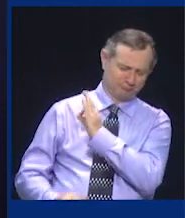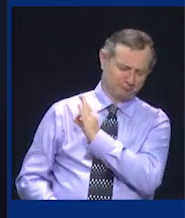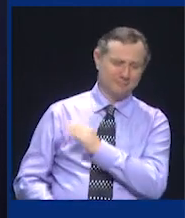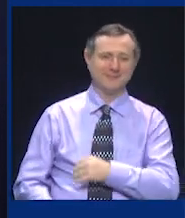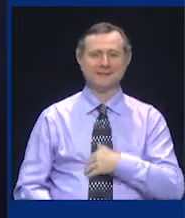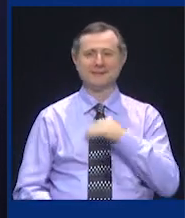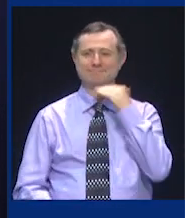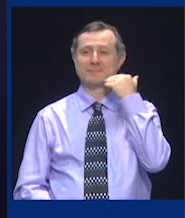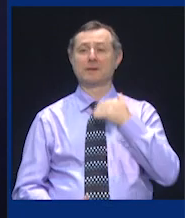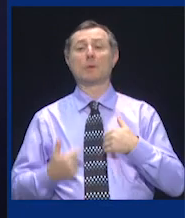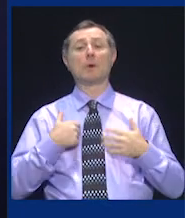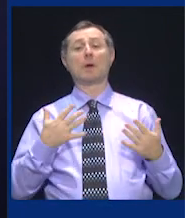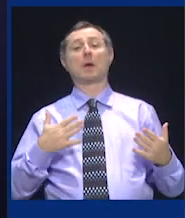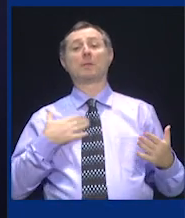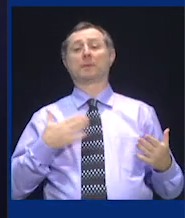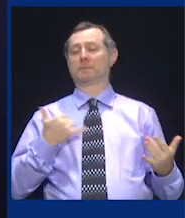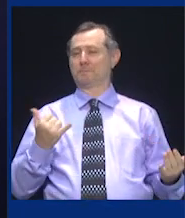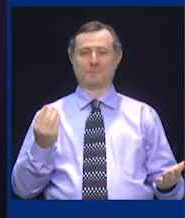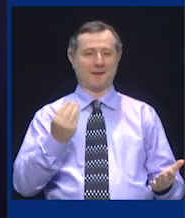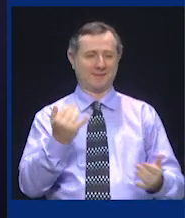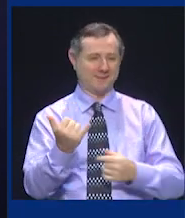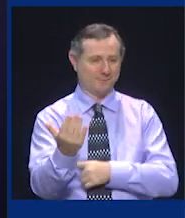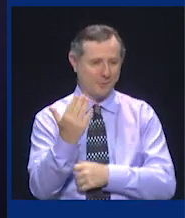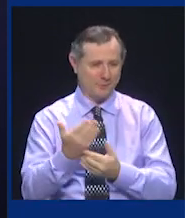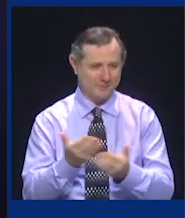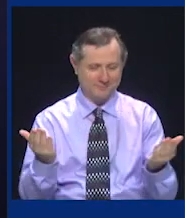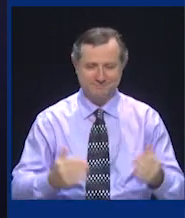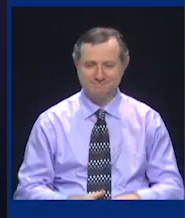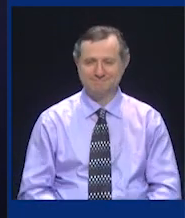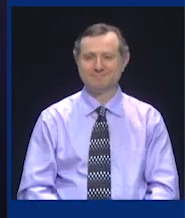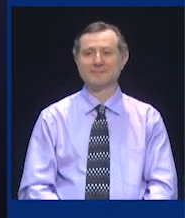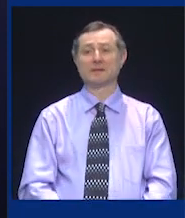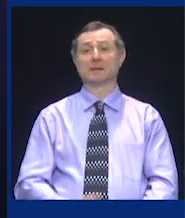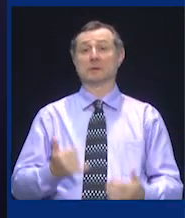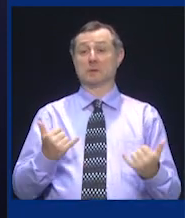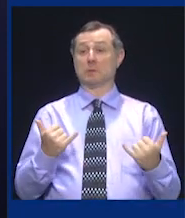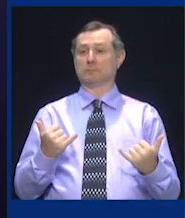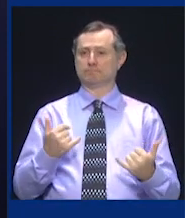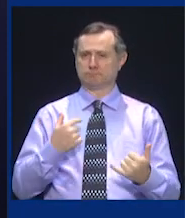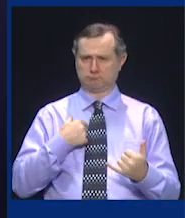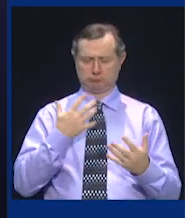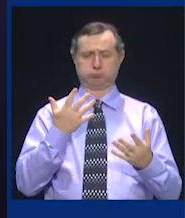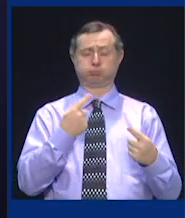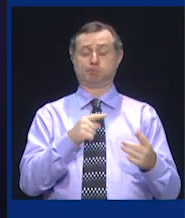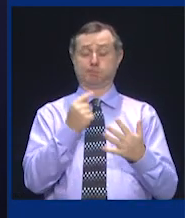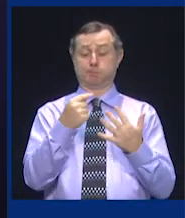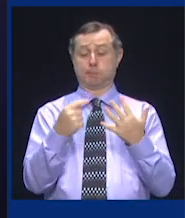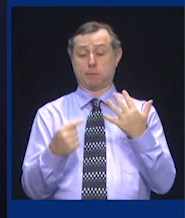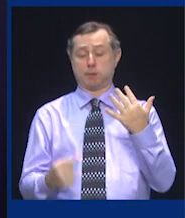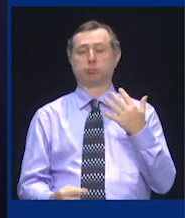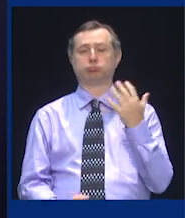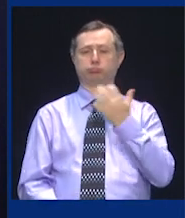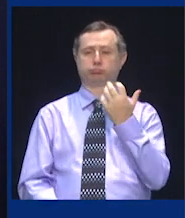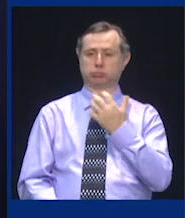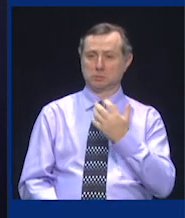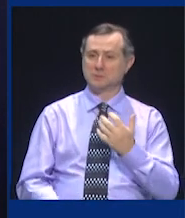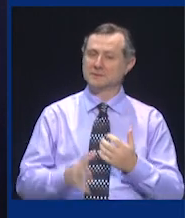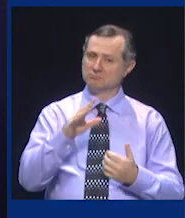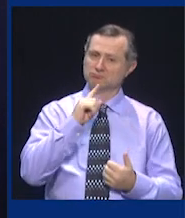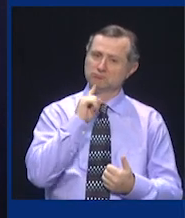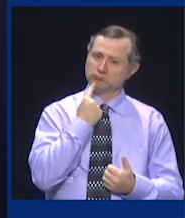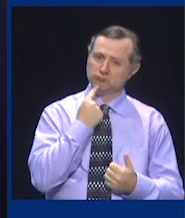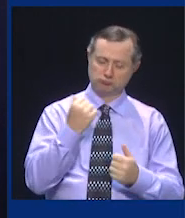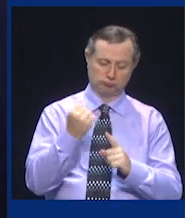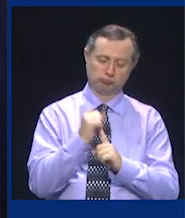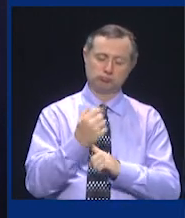Happy Monday morning. We have a situation, as they say, and it's a serious situation, and I want to